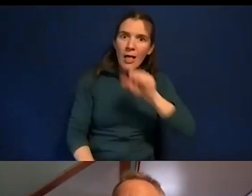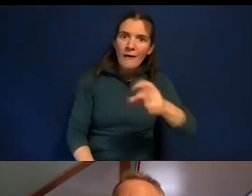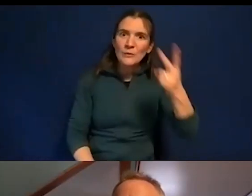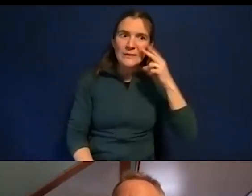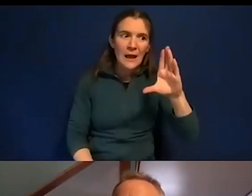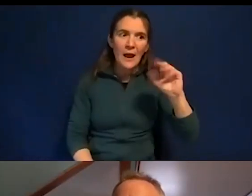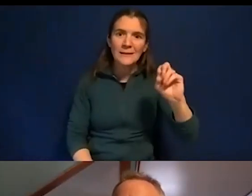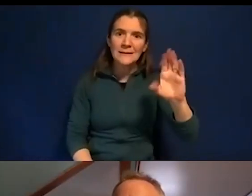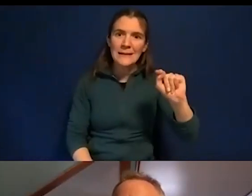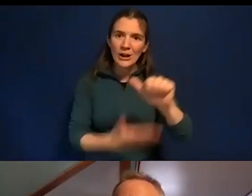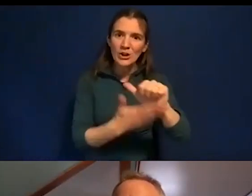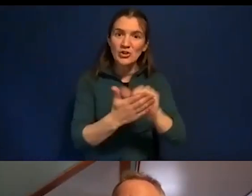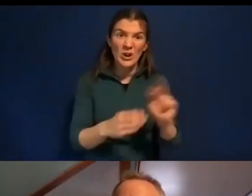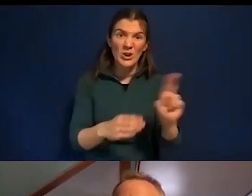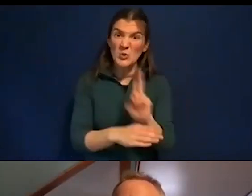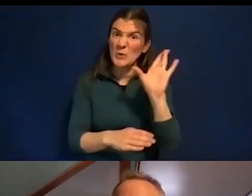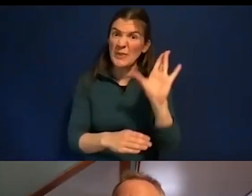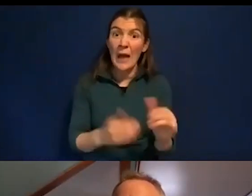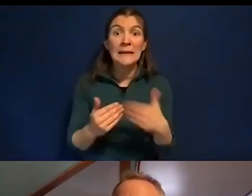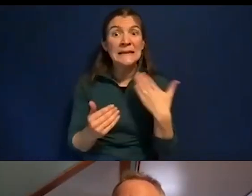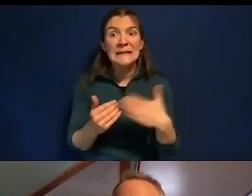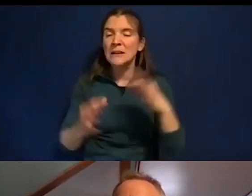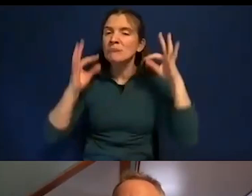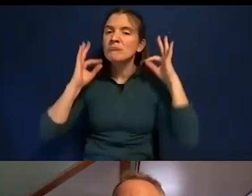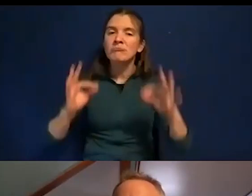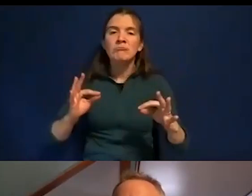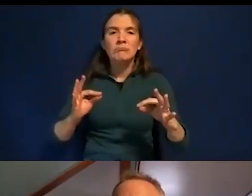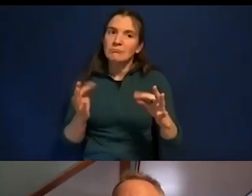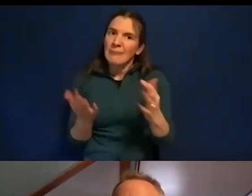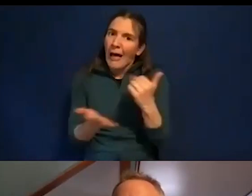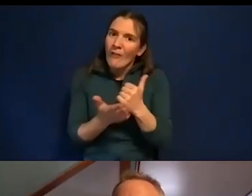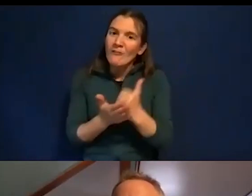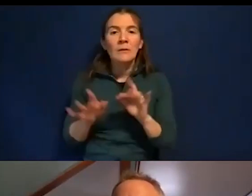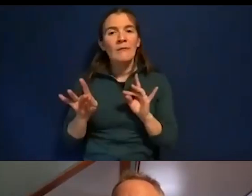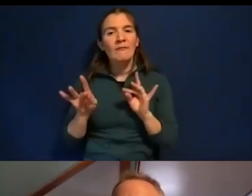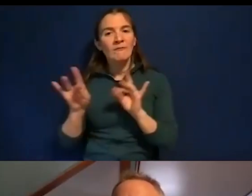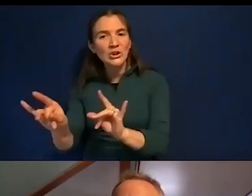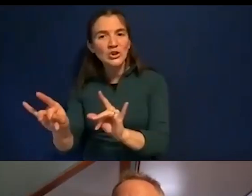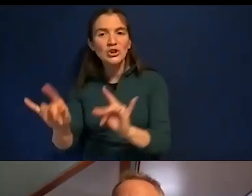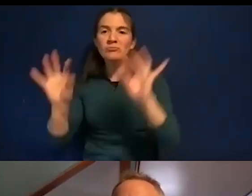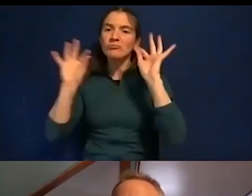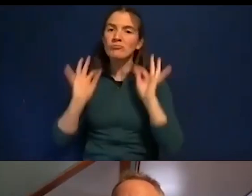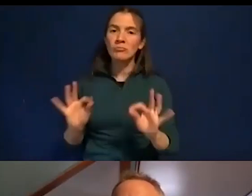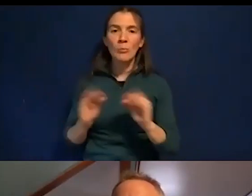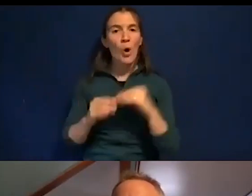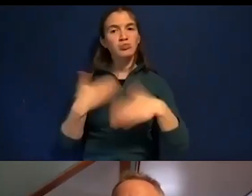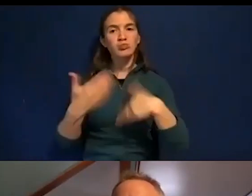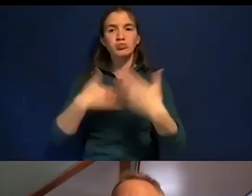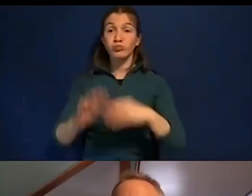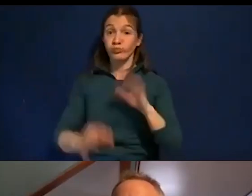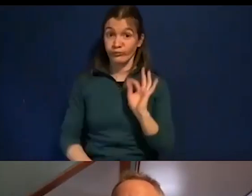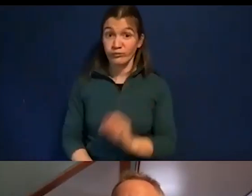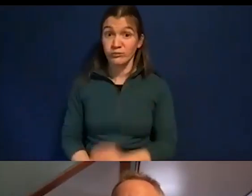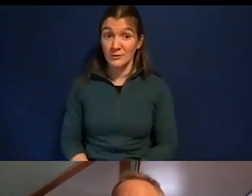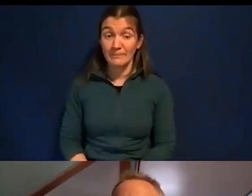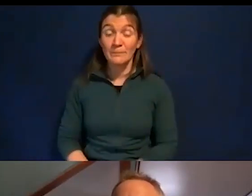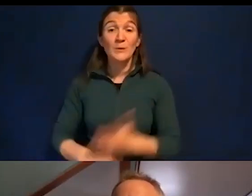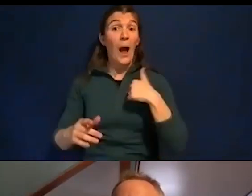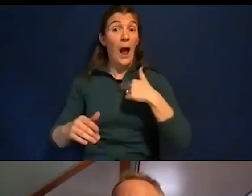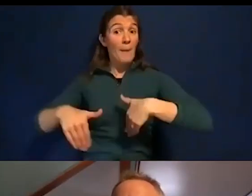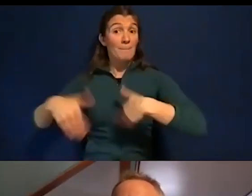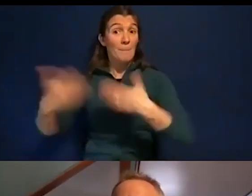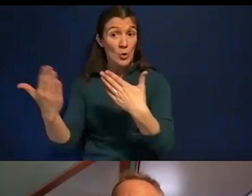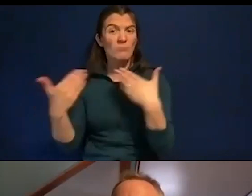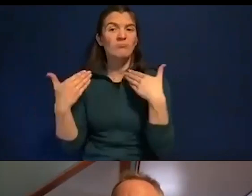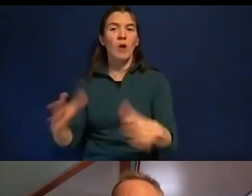agenda being used so well. You know, this really will help to make our meeting more efficient. So with that said, I'd like to move